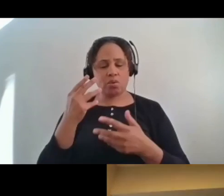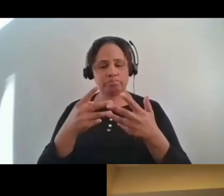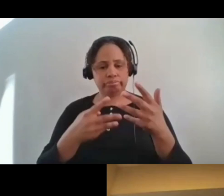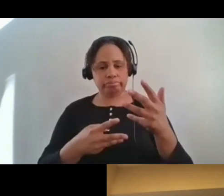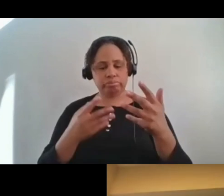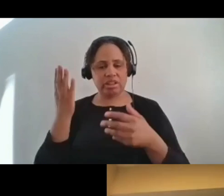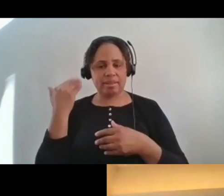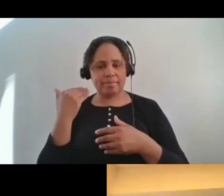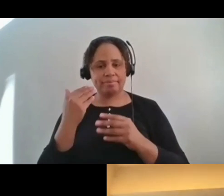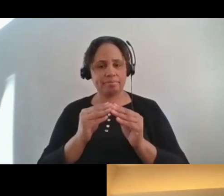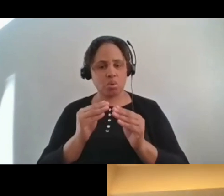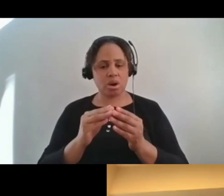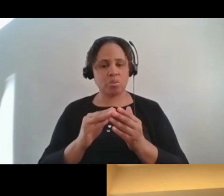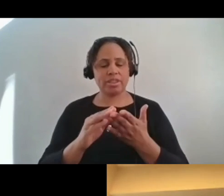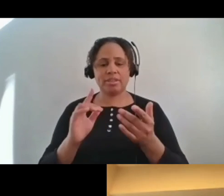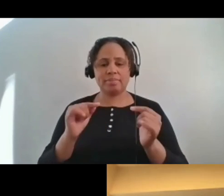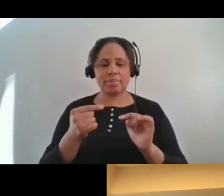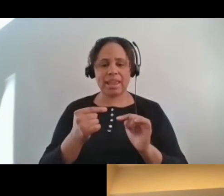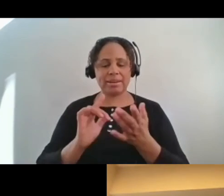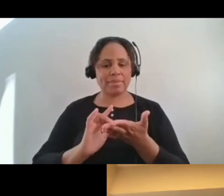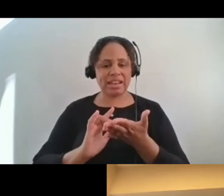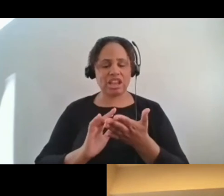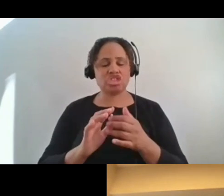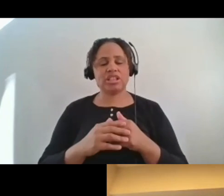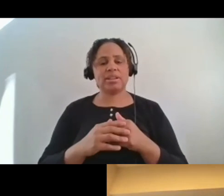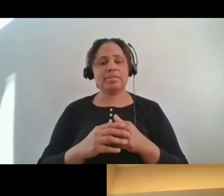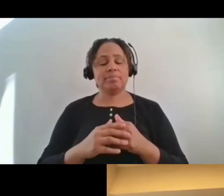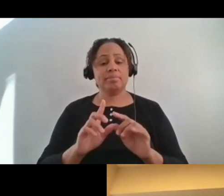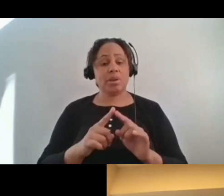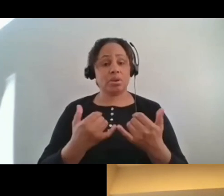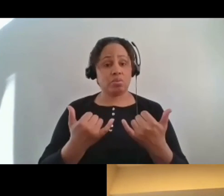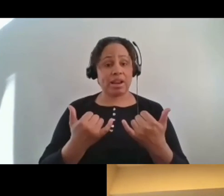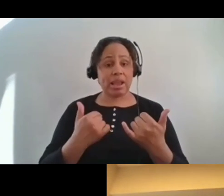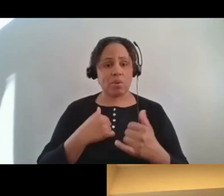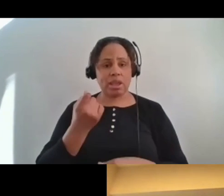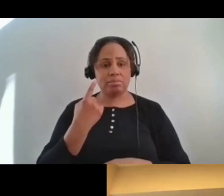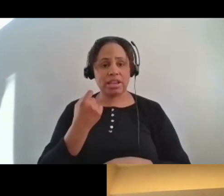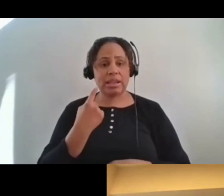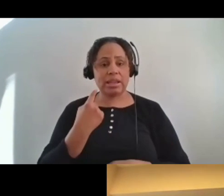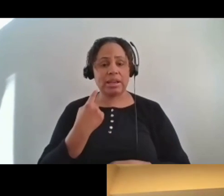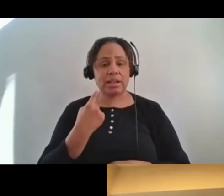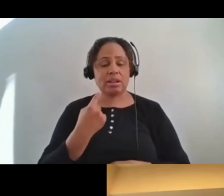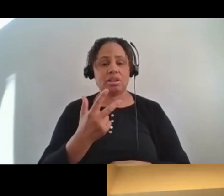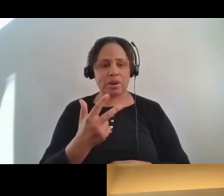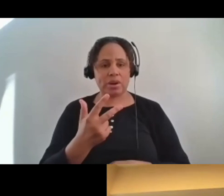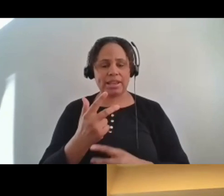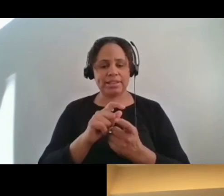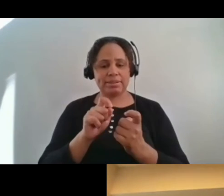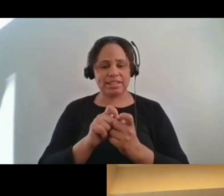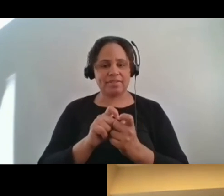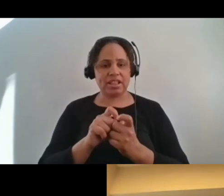medication and just to adjust everything. But right now, I'm taking 3 specifically for the kidneys.